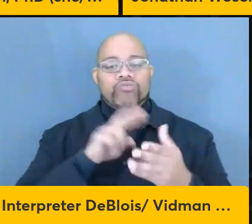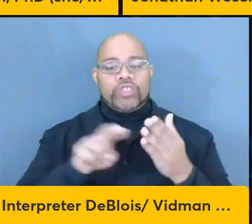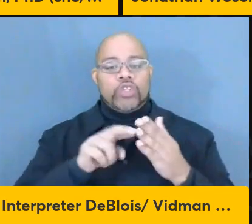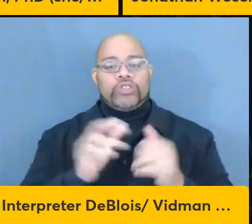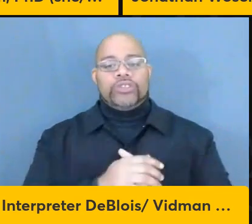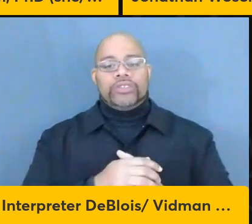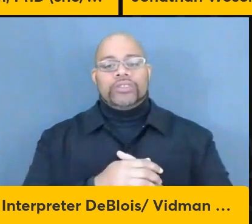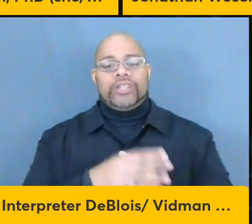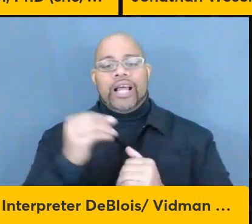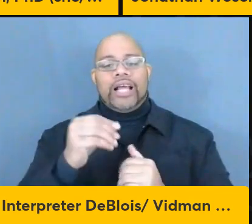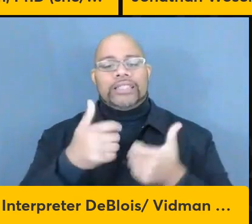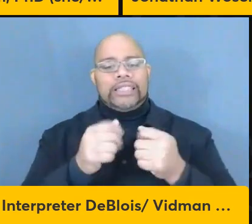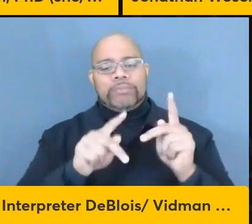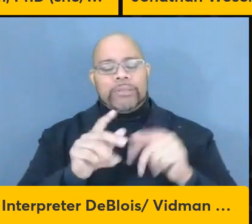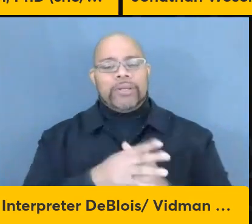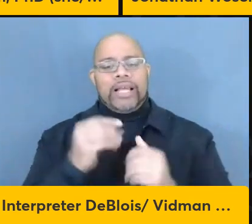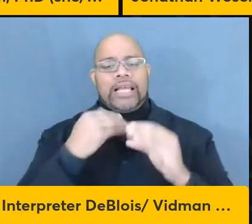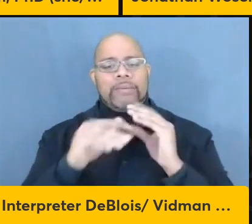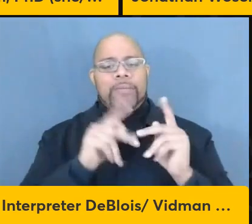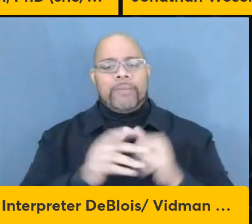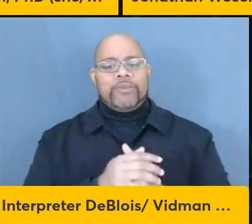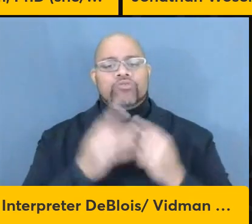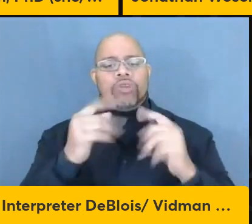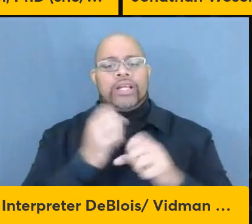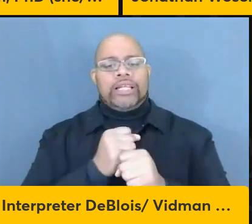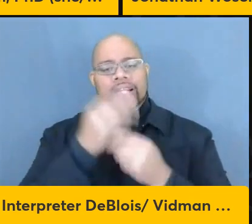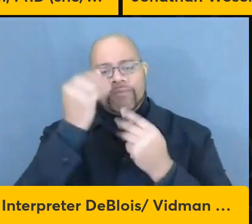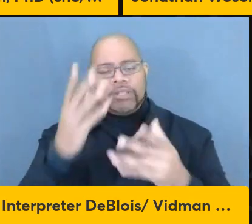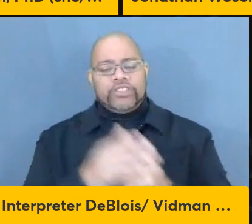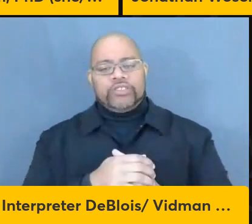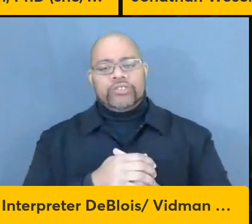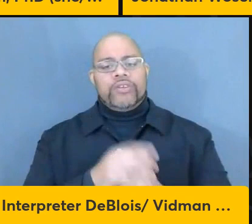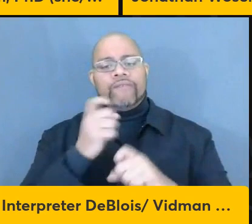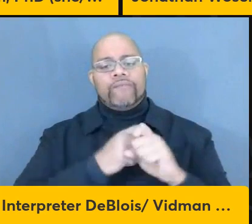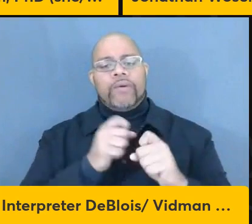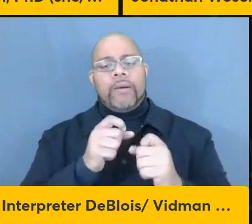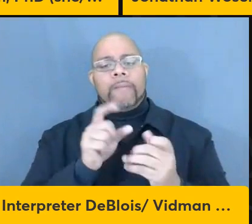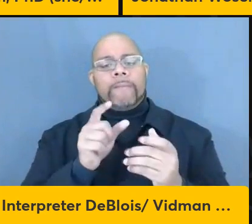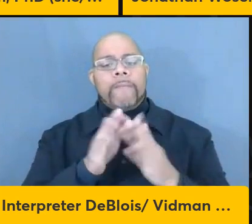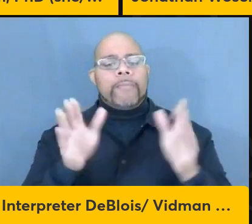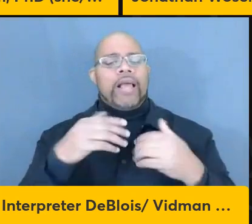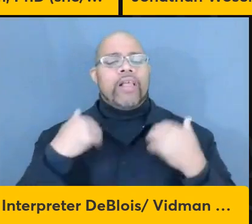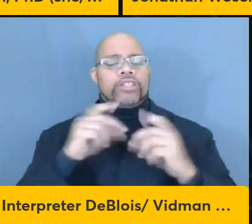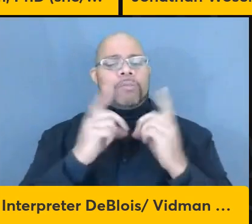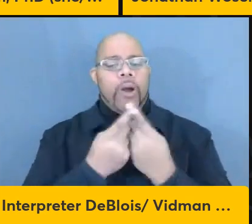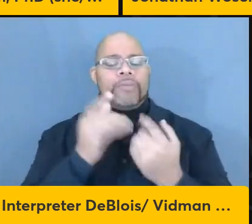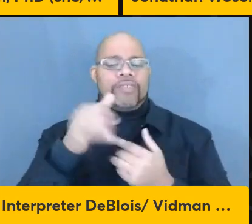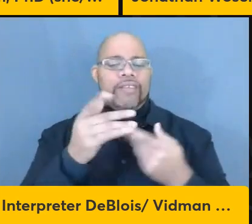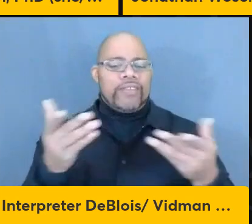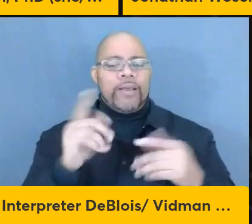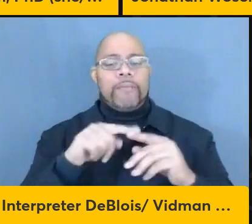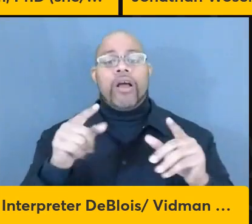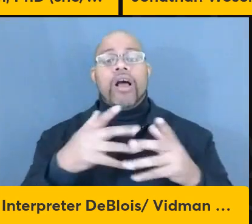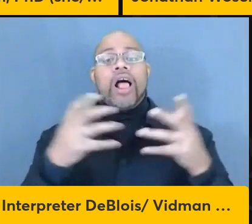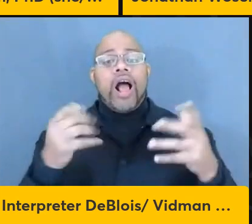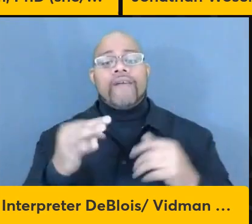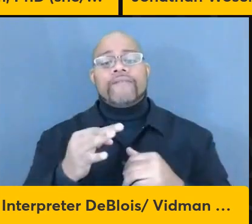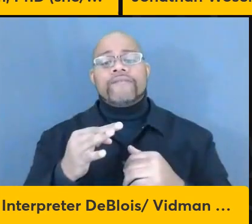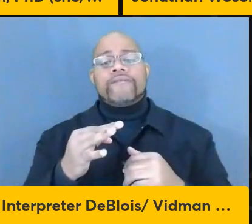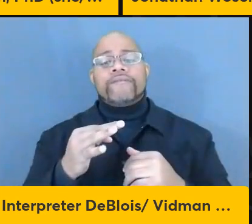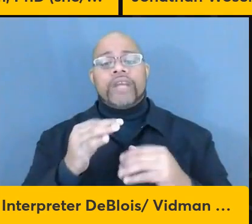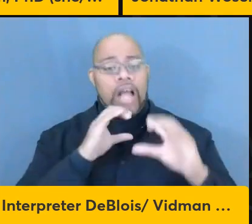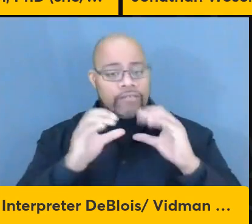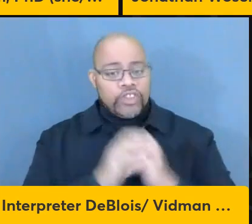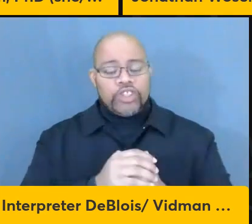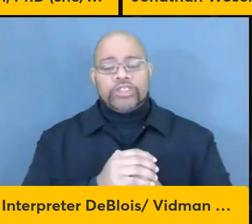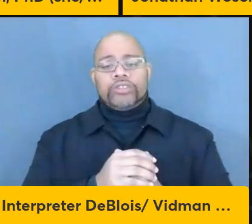and texting people and emailing people and trying to get data from public health departments and that sort of thing. So it's a lot of